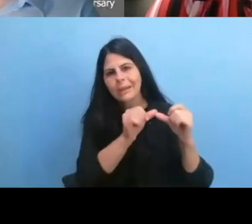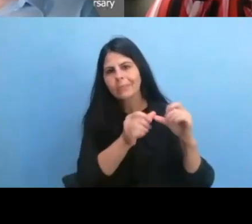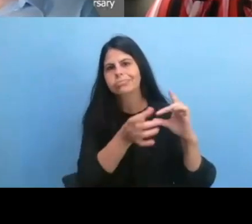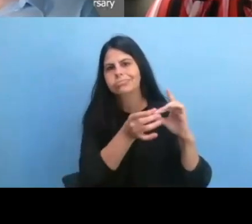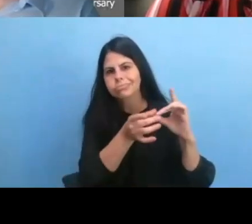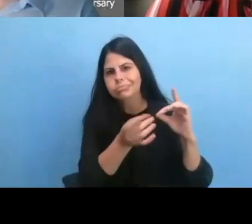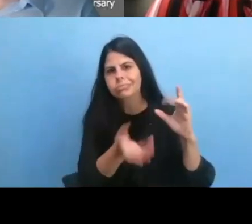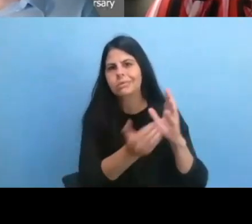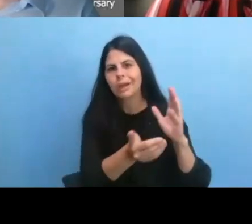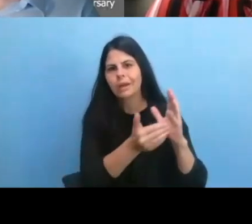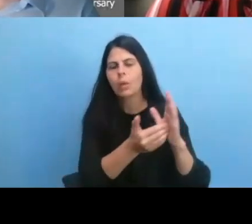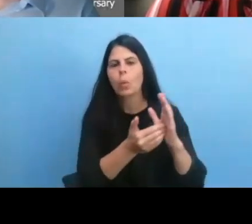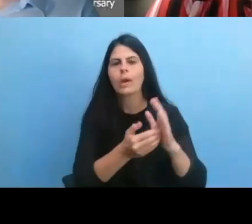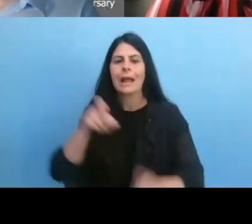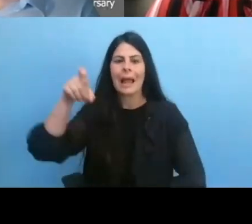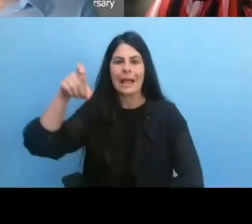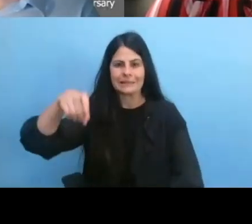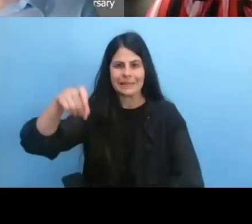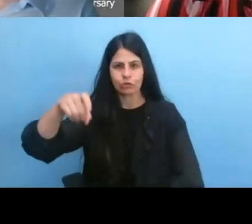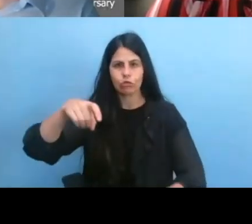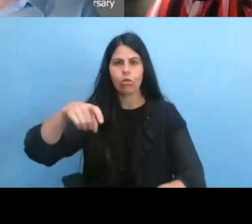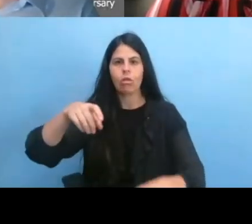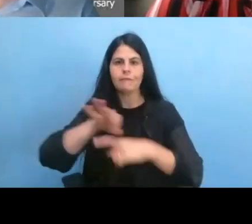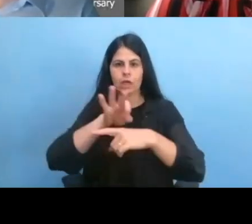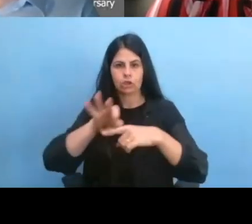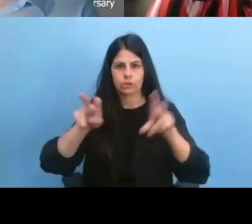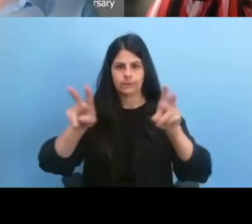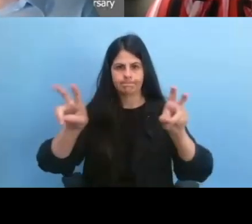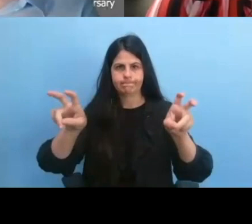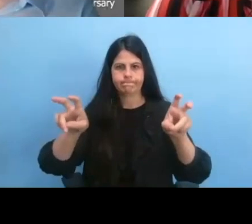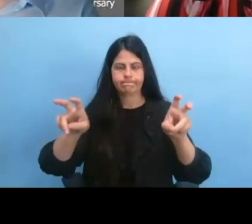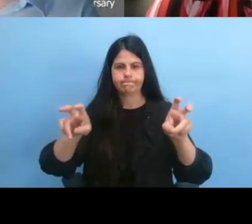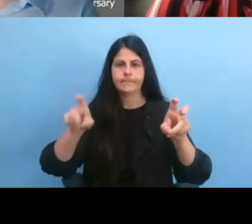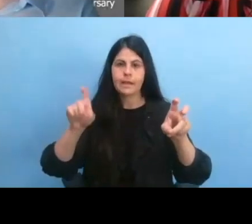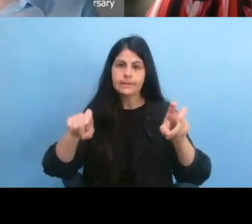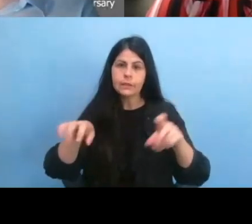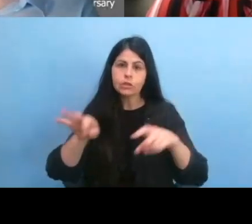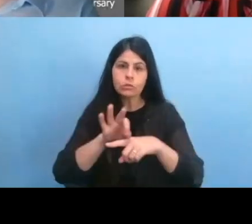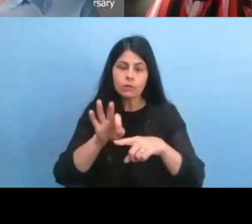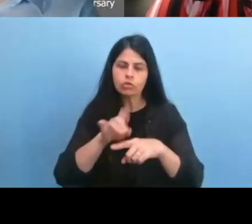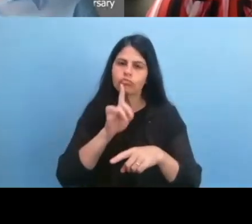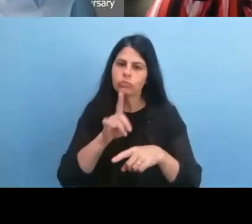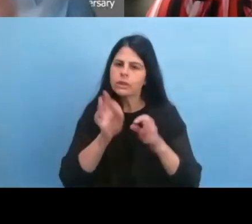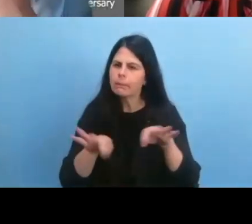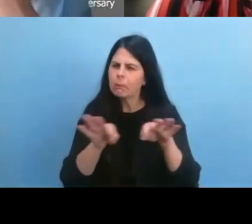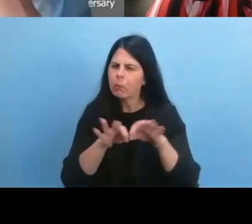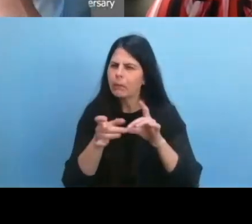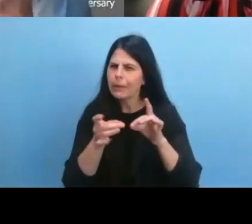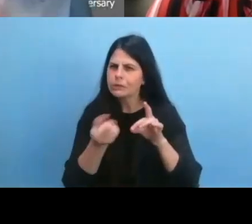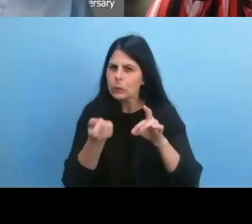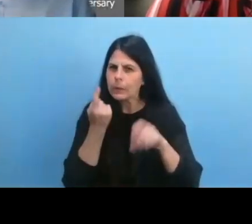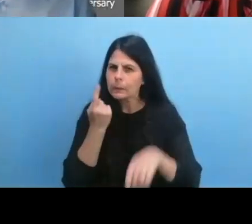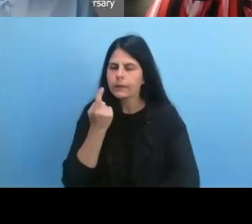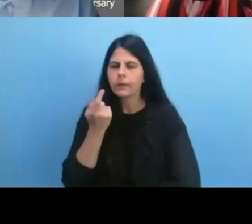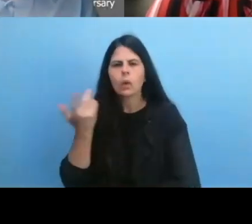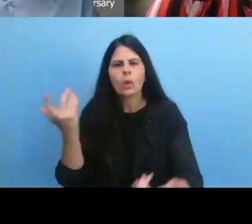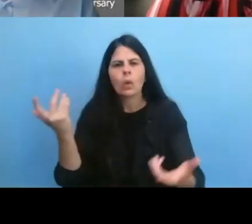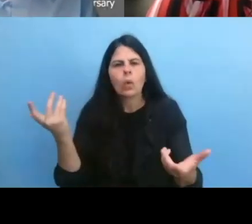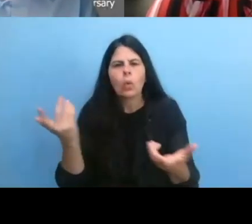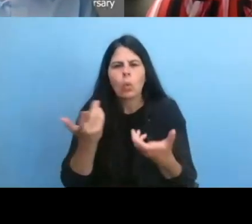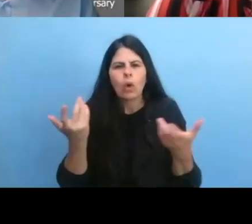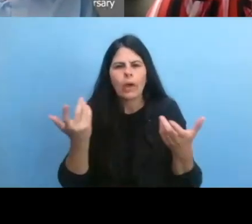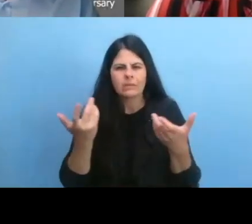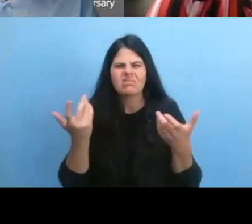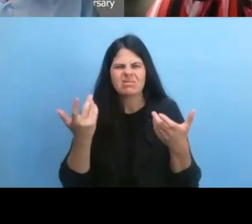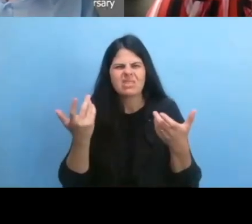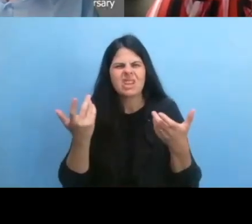essential functions, and that's really, I think, the take-home message of these. What is the core of